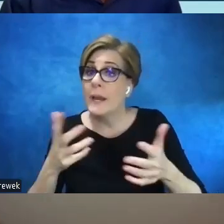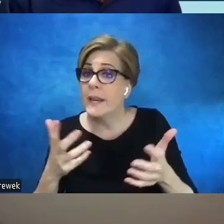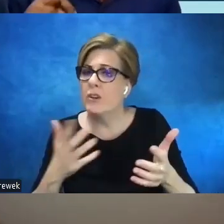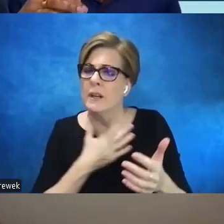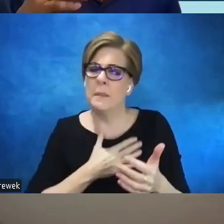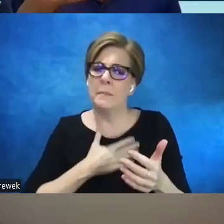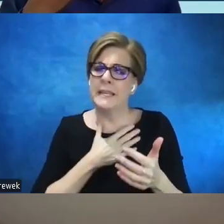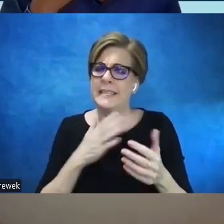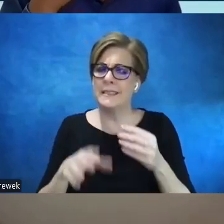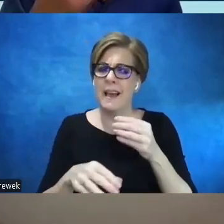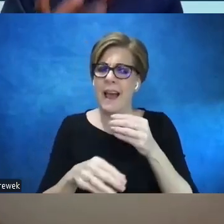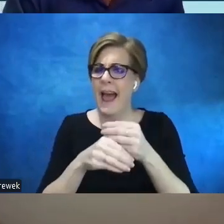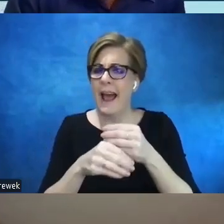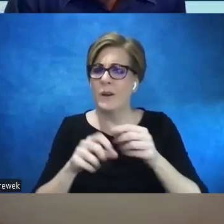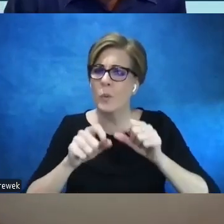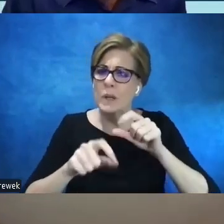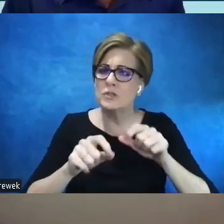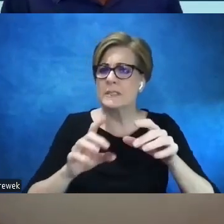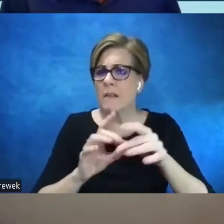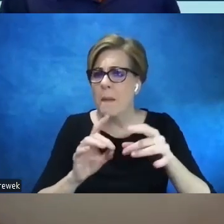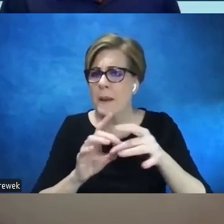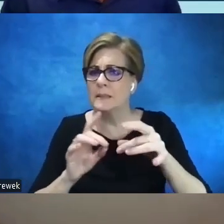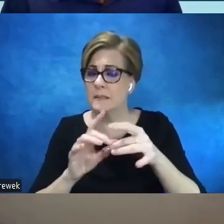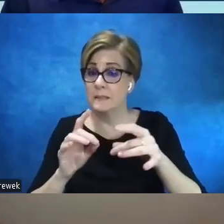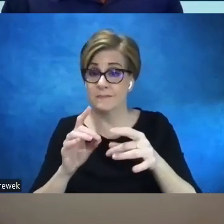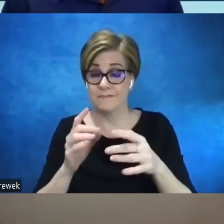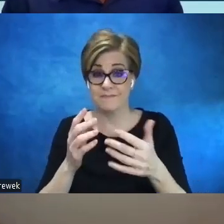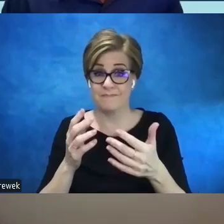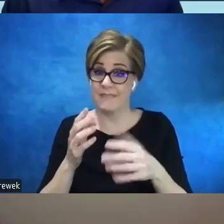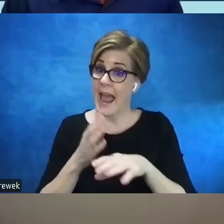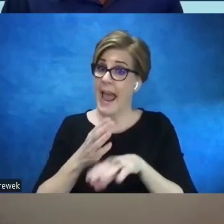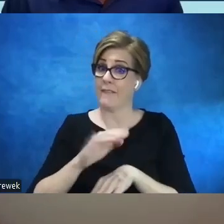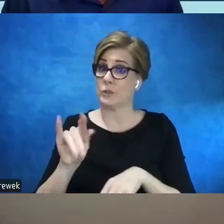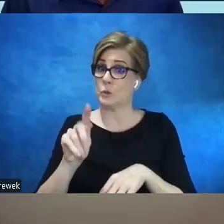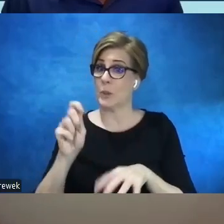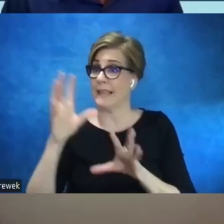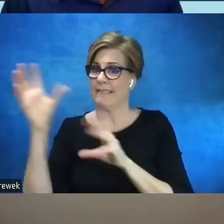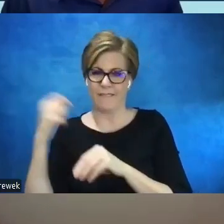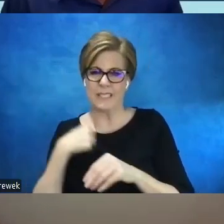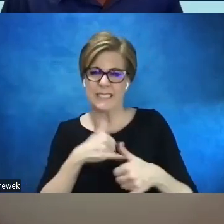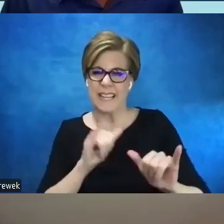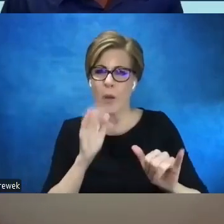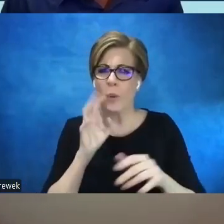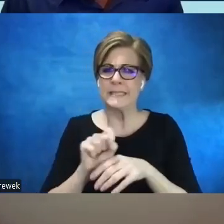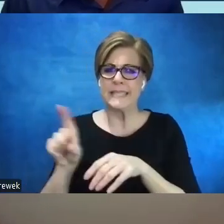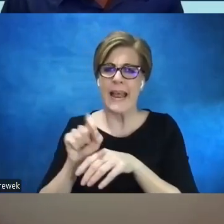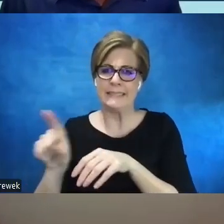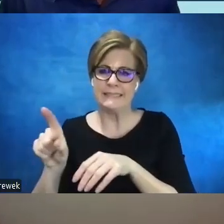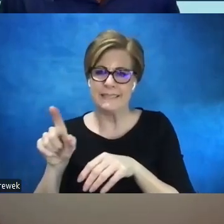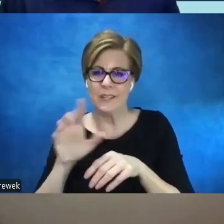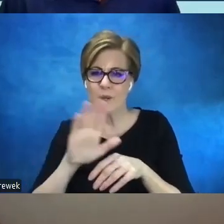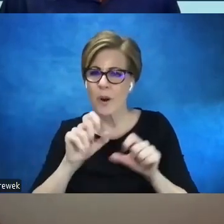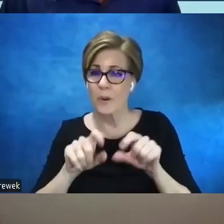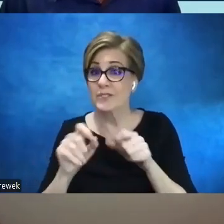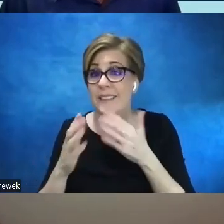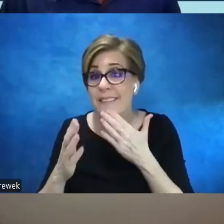otherwise, even after Julie has left us, and we'll be sure to get questions over to you. Okay. But thank you